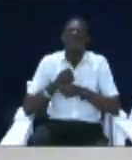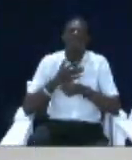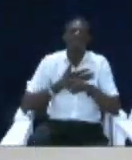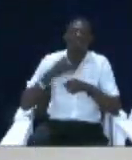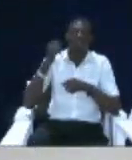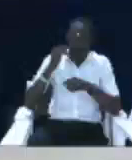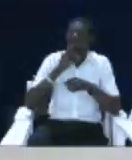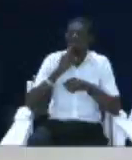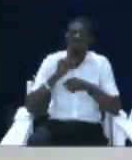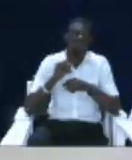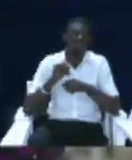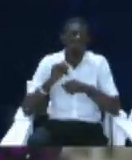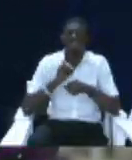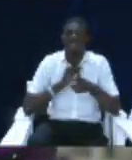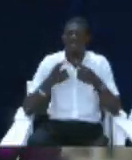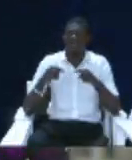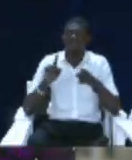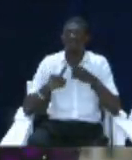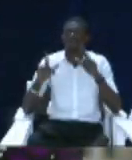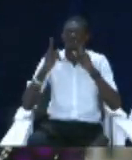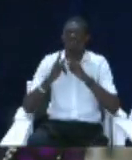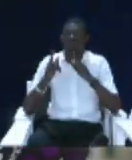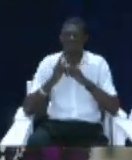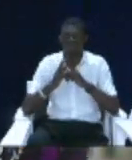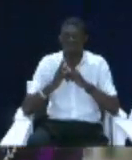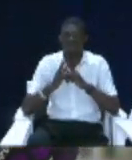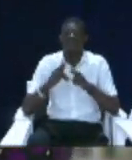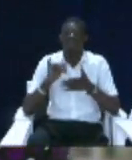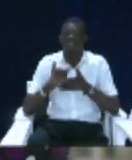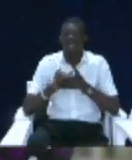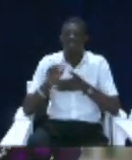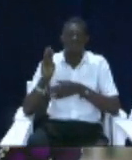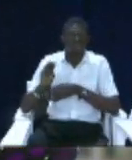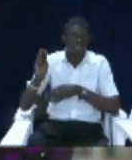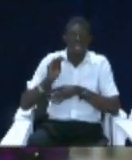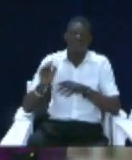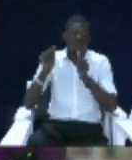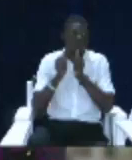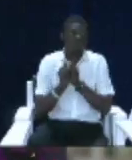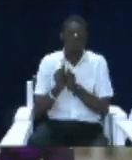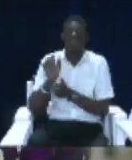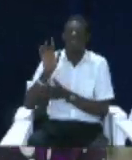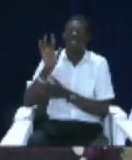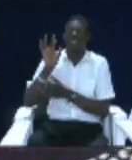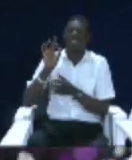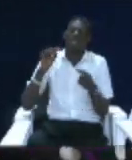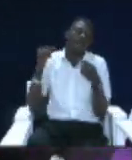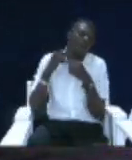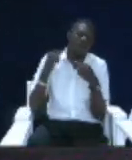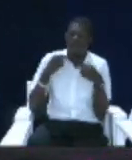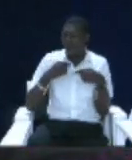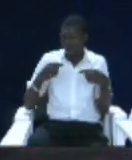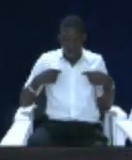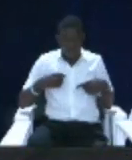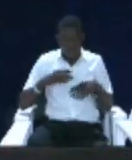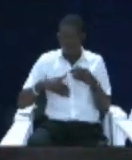this. I came to the camp that Monday with aches and pains all around